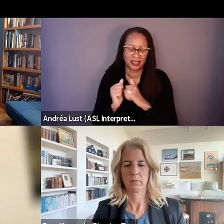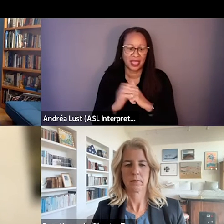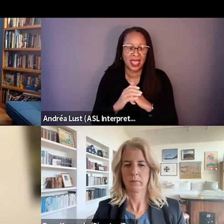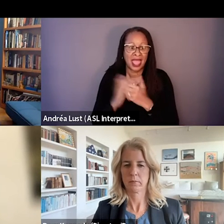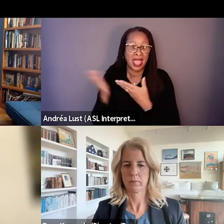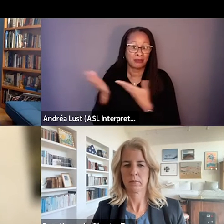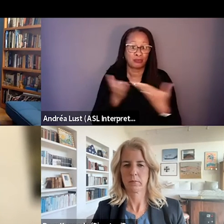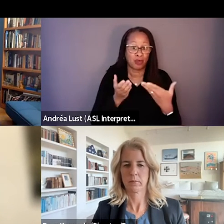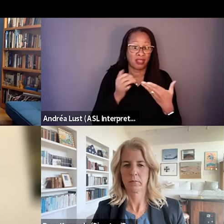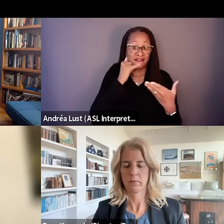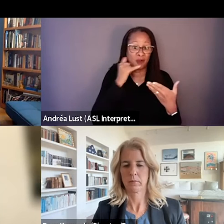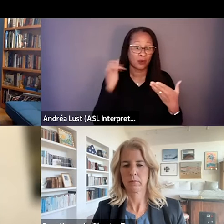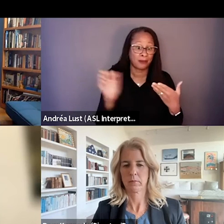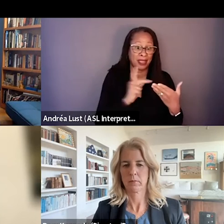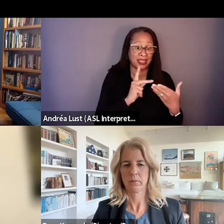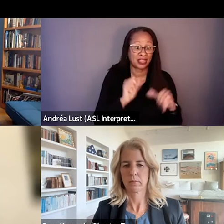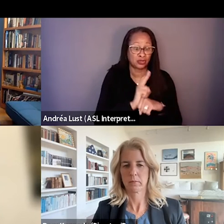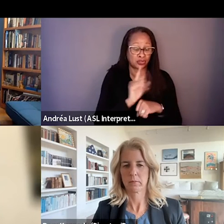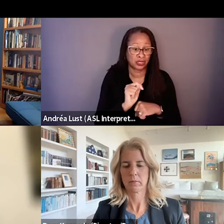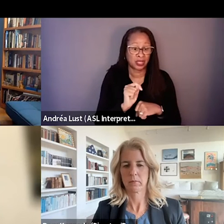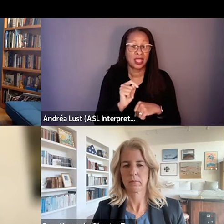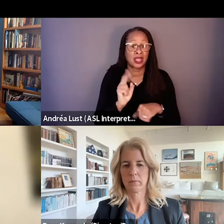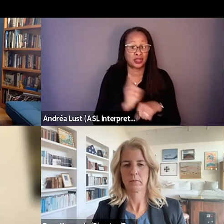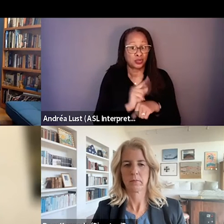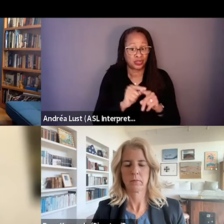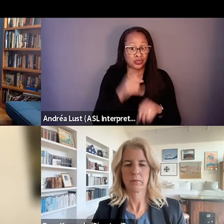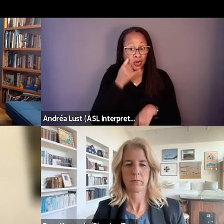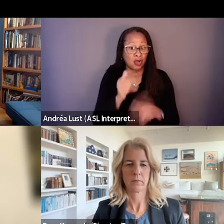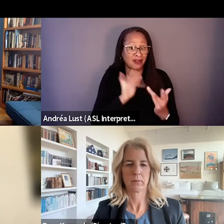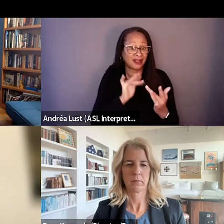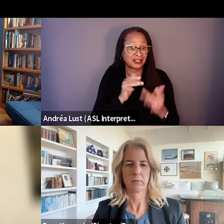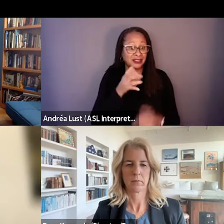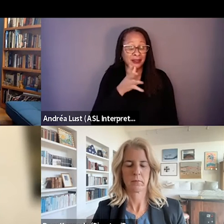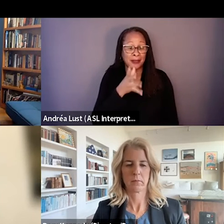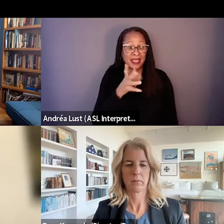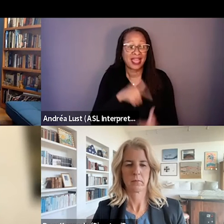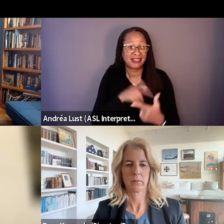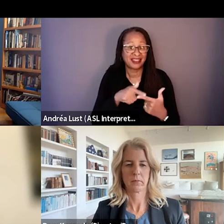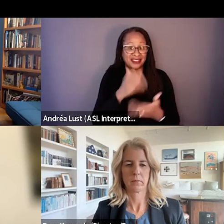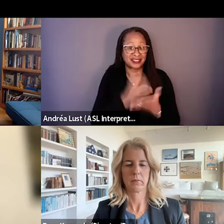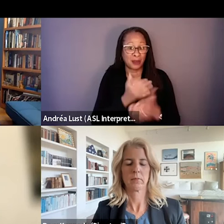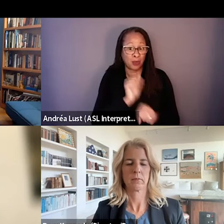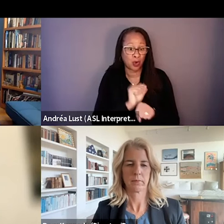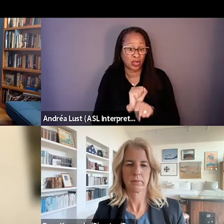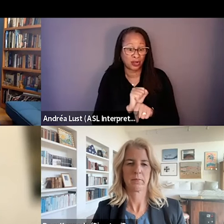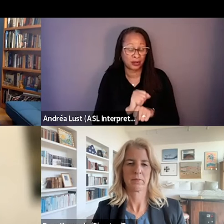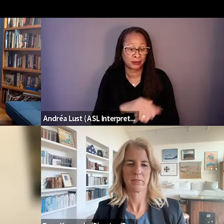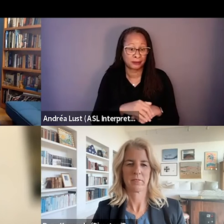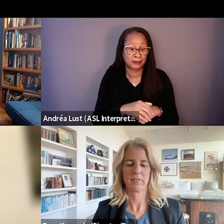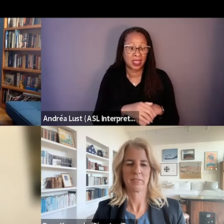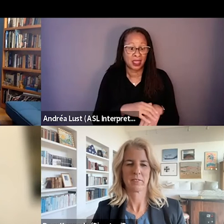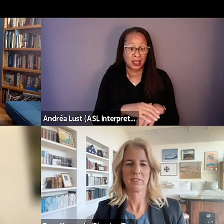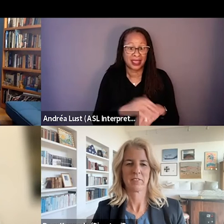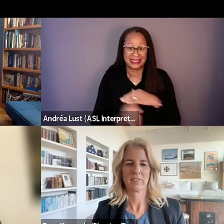bring the phone back and could used it to call his mother, but then it malfunctioned and stopped working. And so